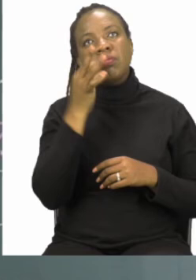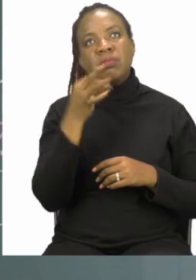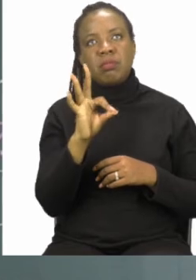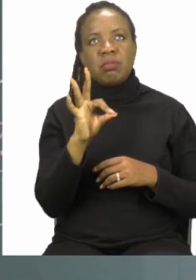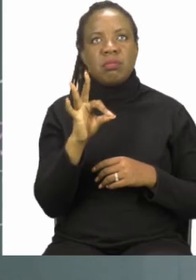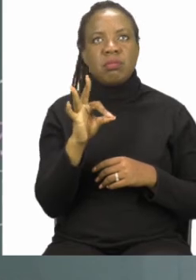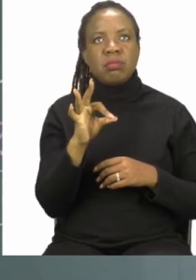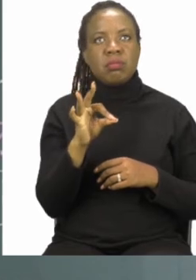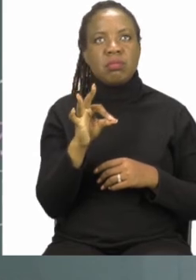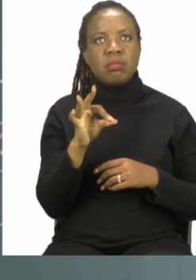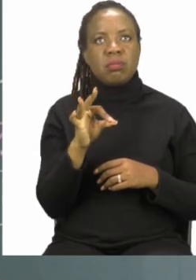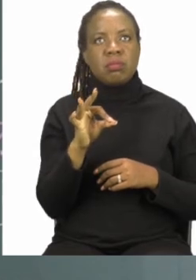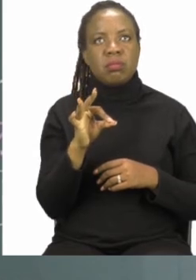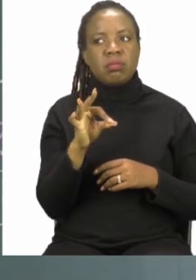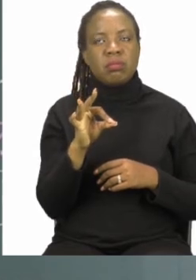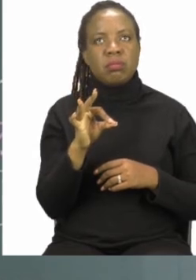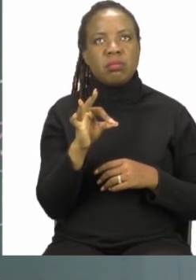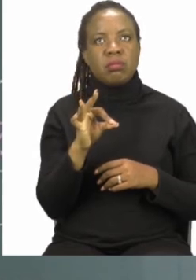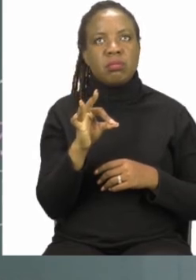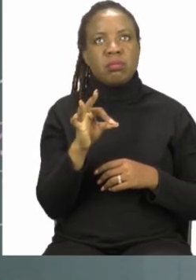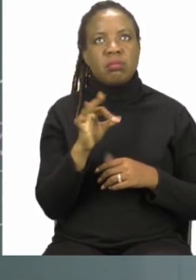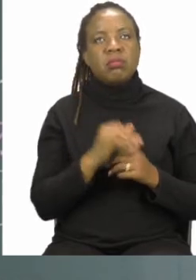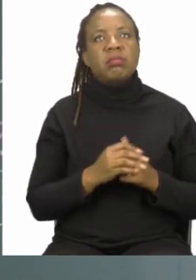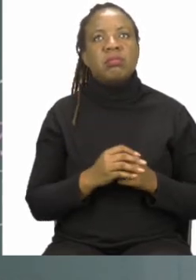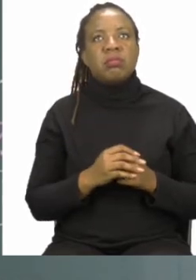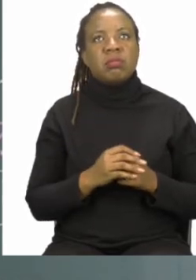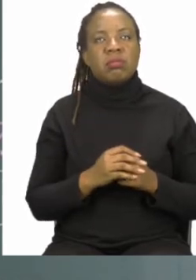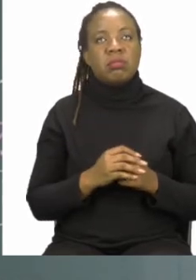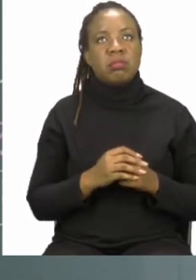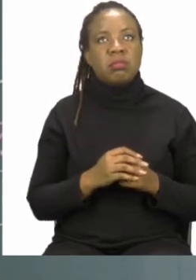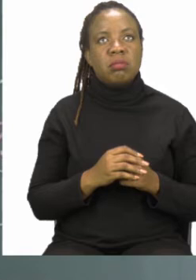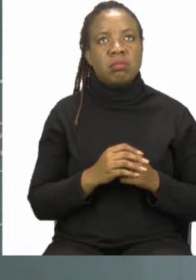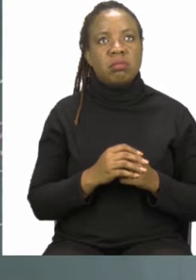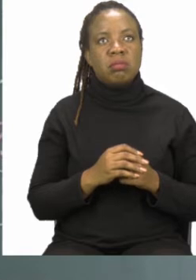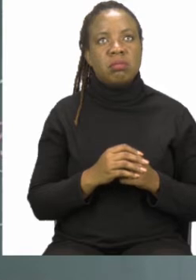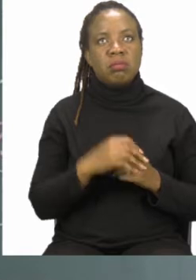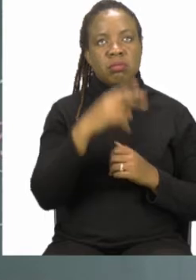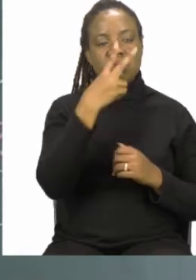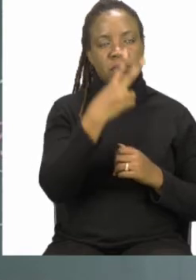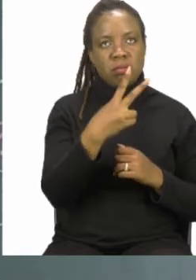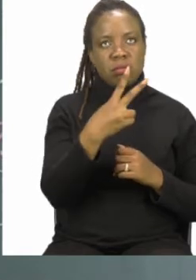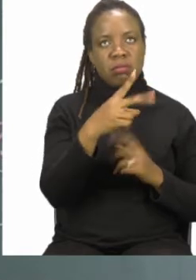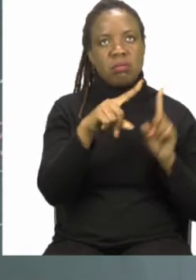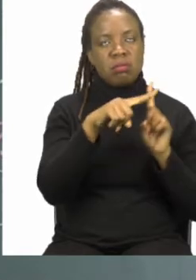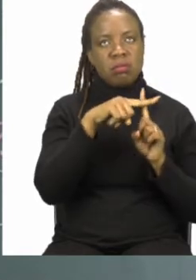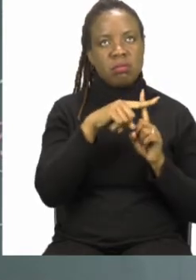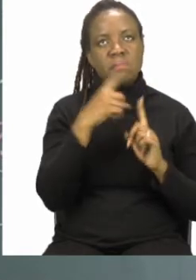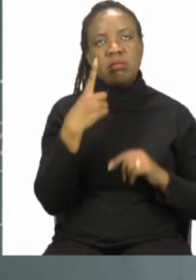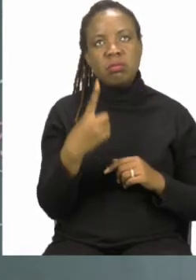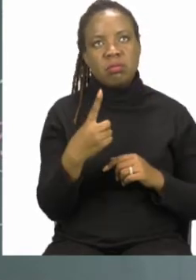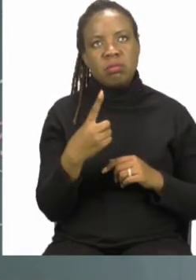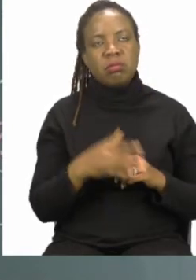So we are going to write our 9. And then the last part, 2 plus 1,